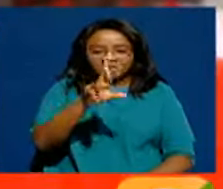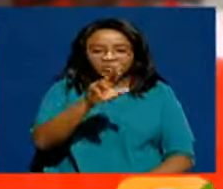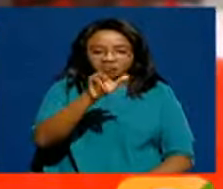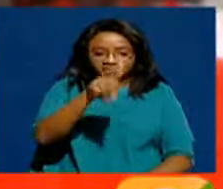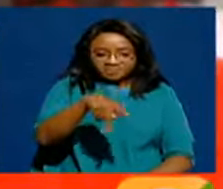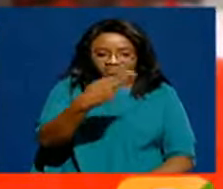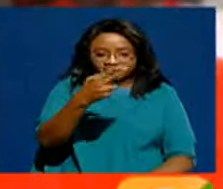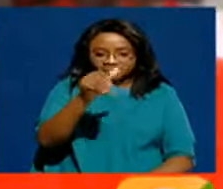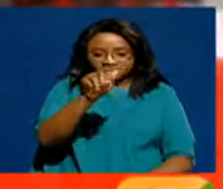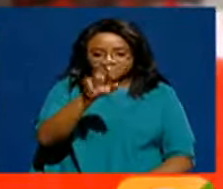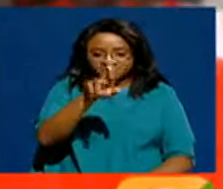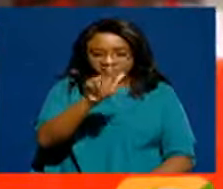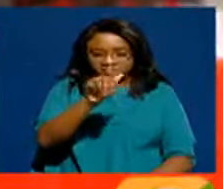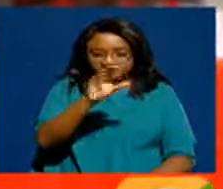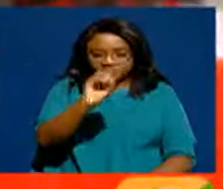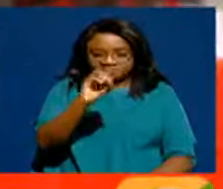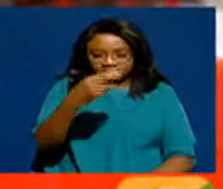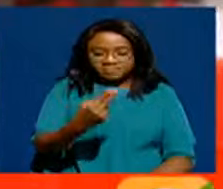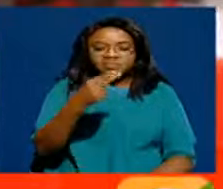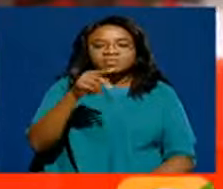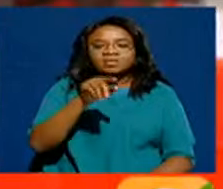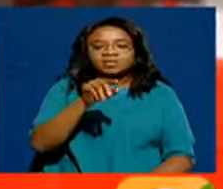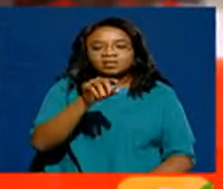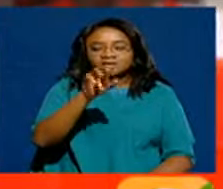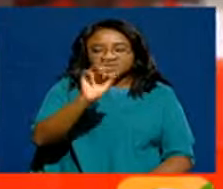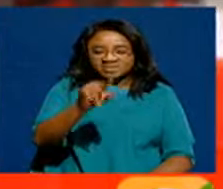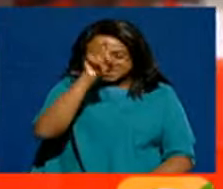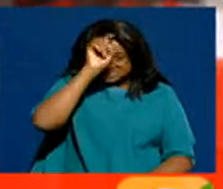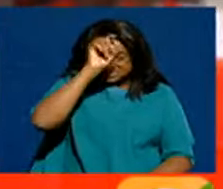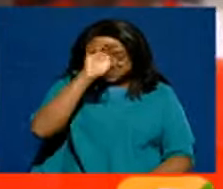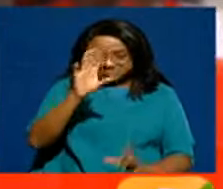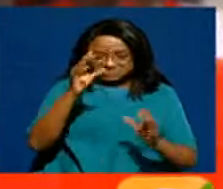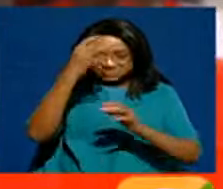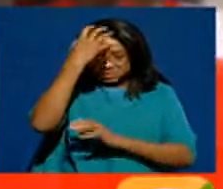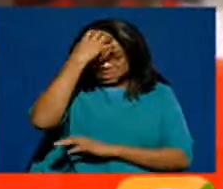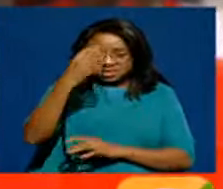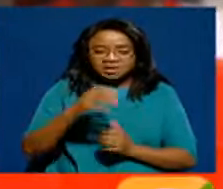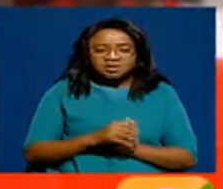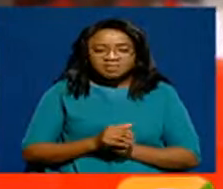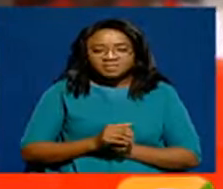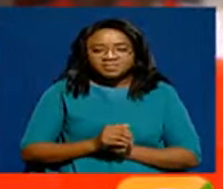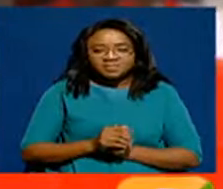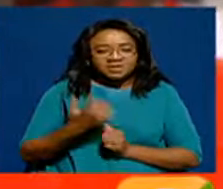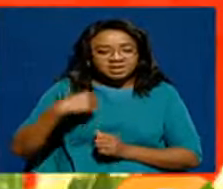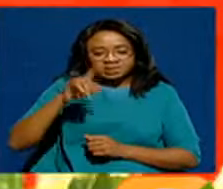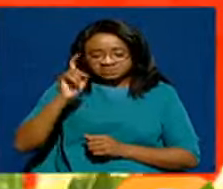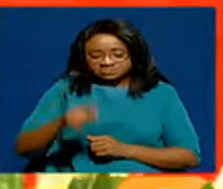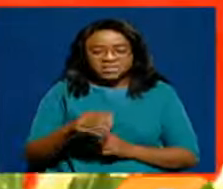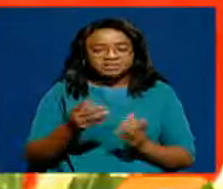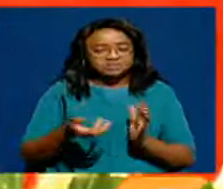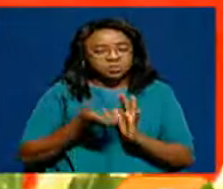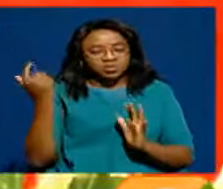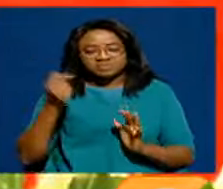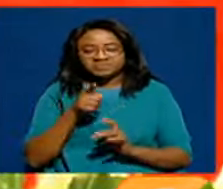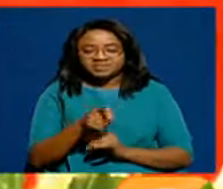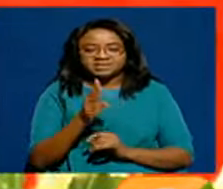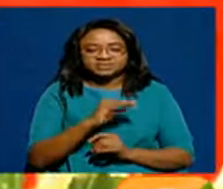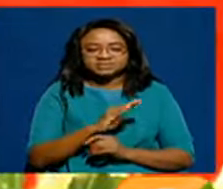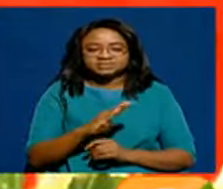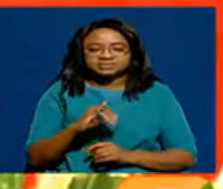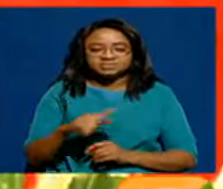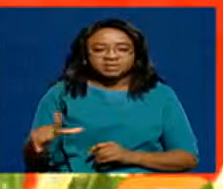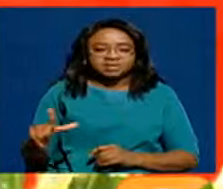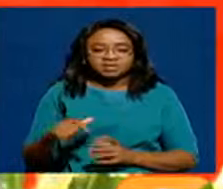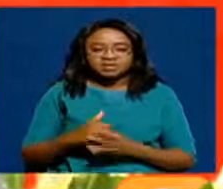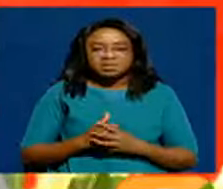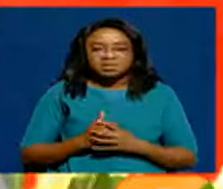sababu we must all stand together in solidarity. Kupinga hii finance bill, sababu inapandisha kila kitu. And where we are today, President Ruto,